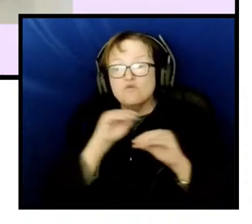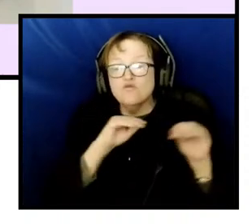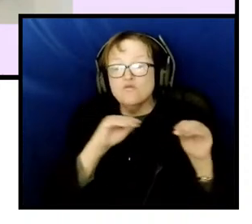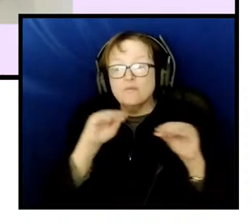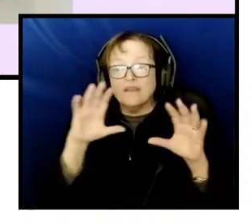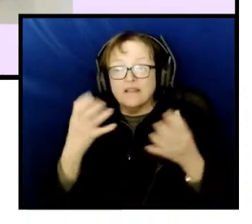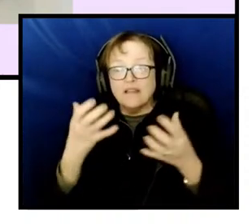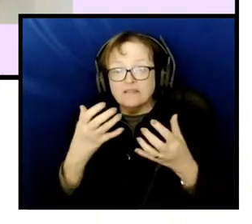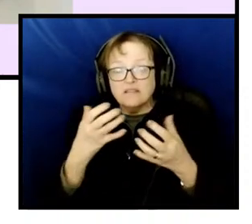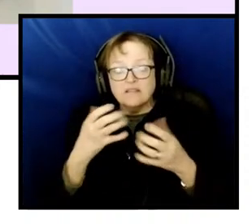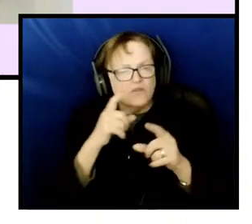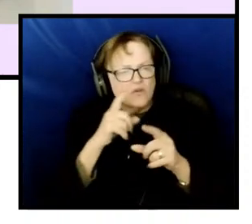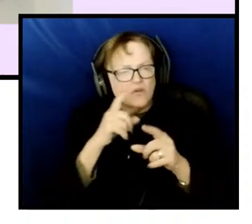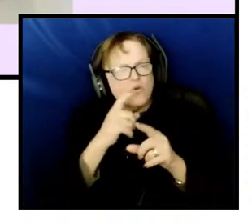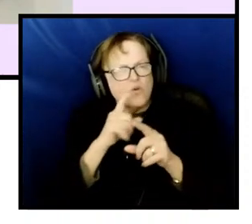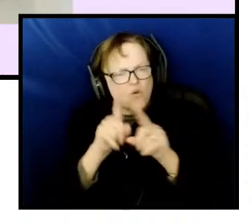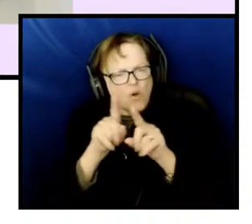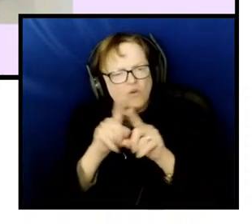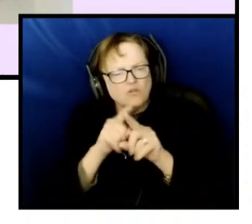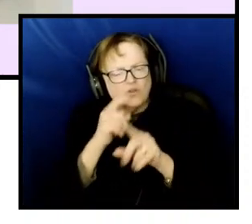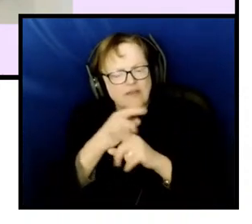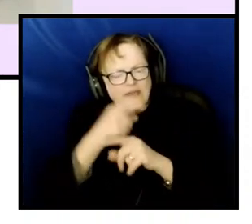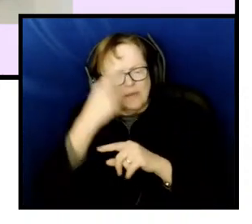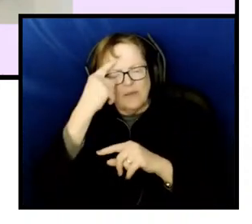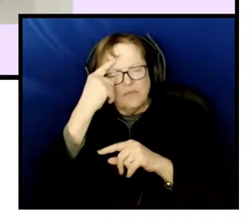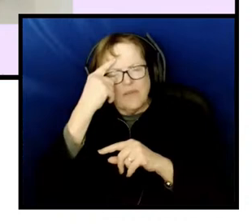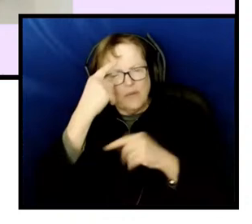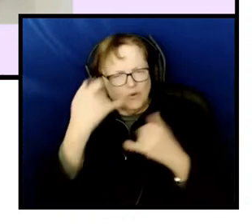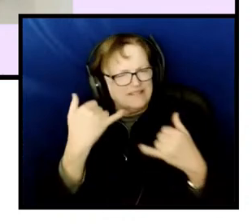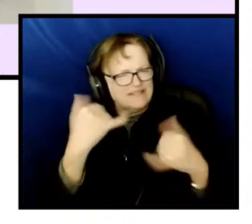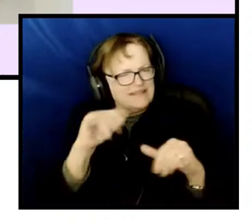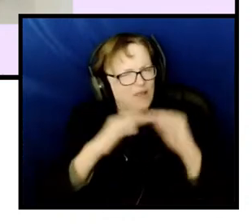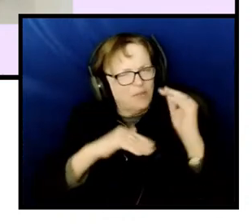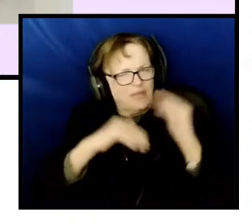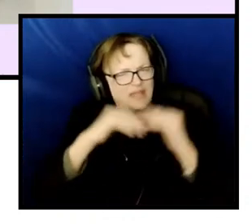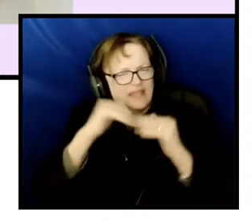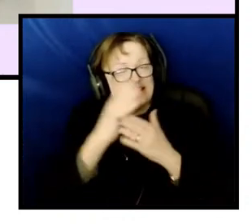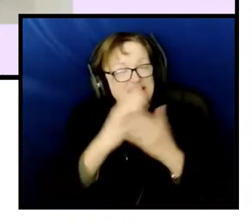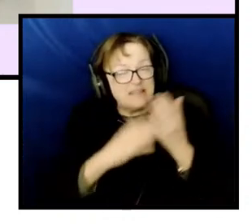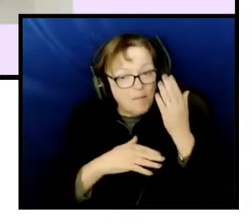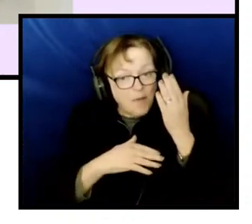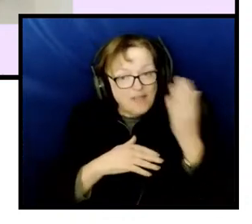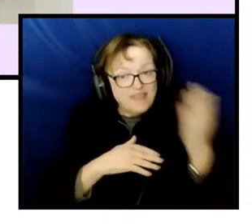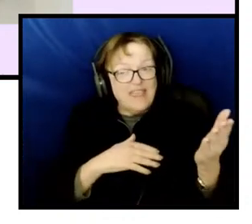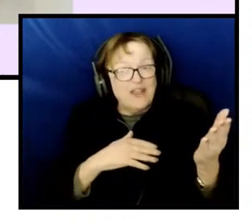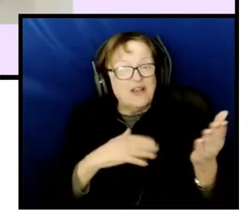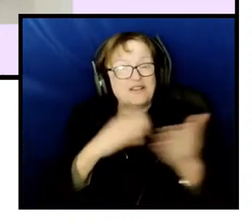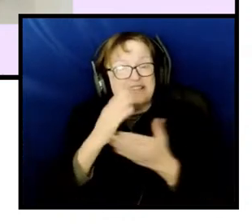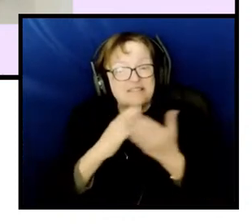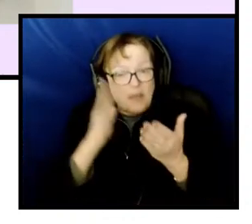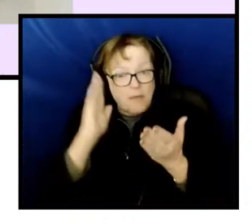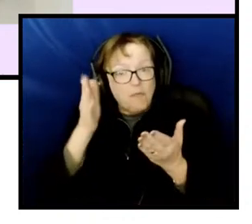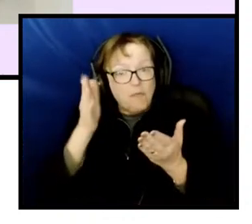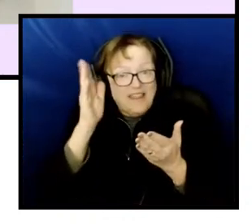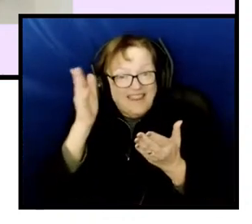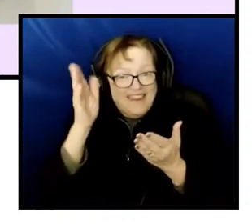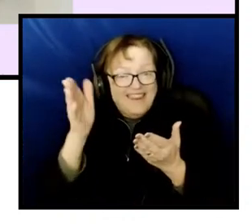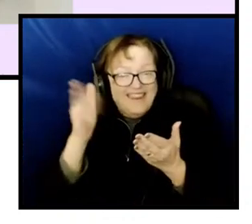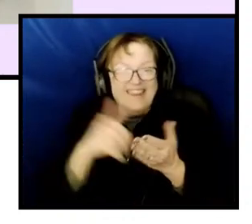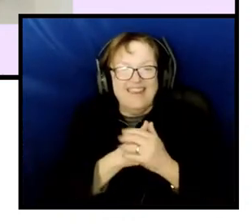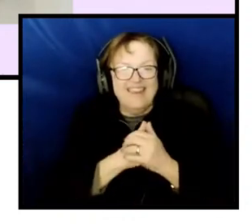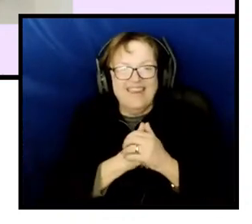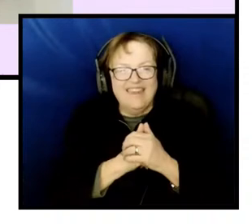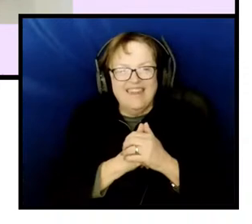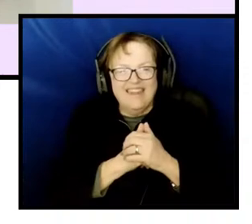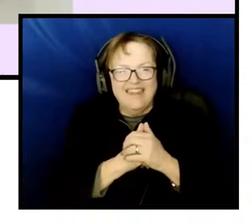And also keep in mind, it is under construction. So if you go right now, some things are there, some things will be there soon. So keep checking back. But we have